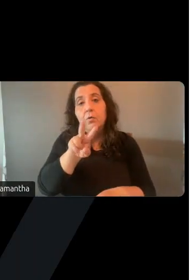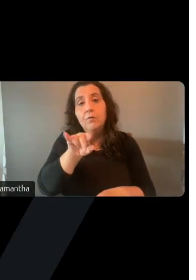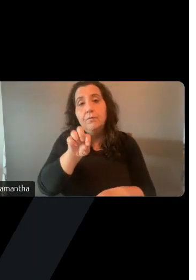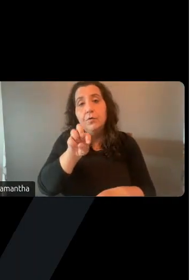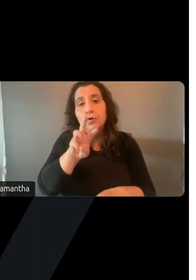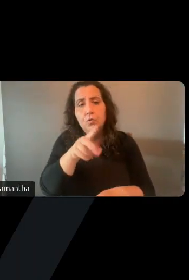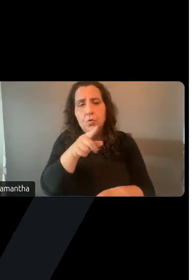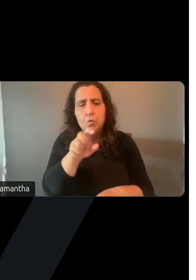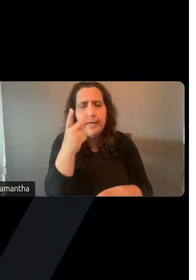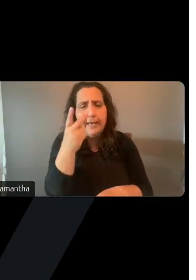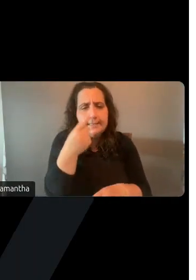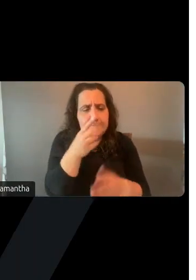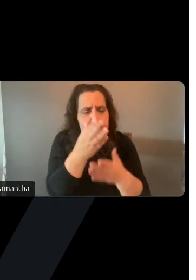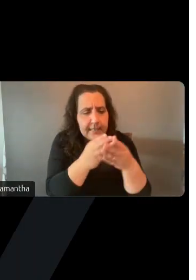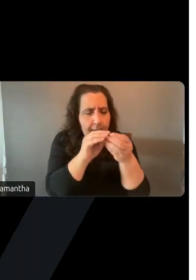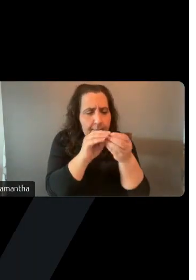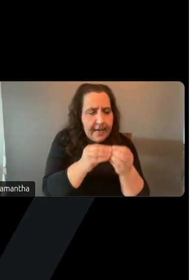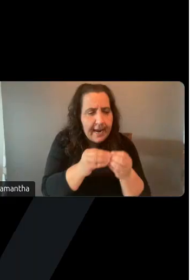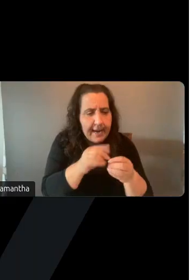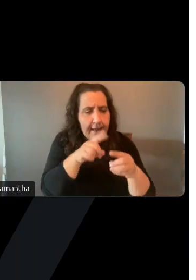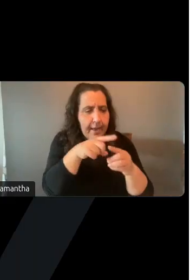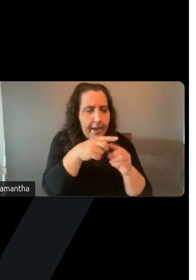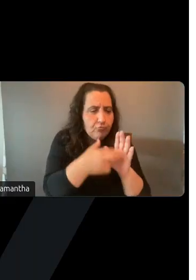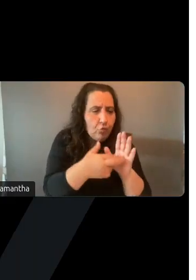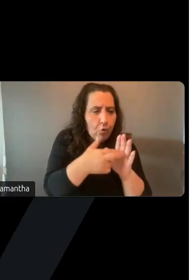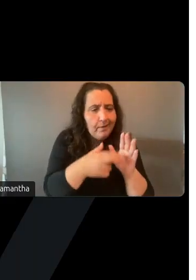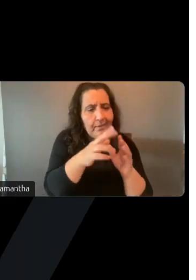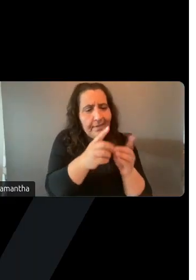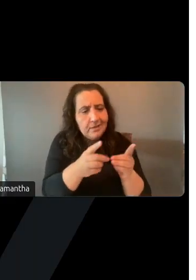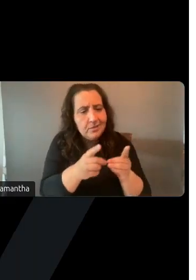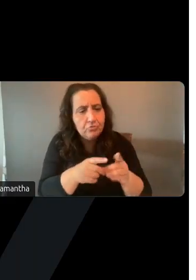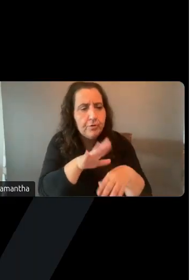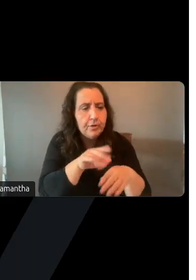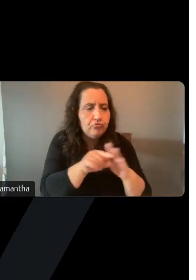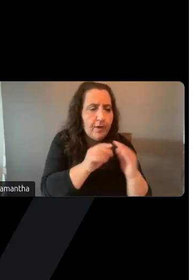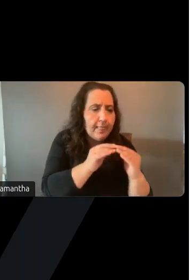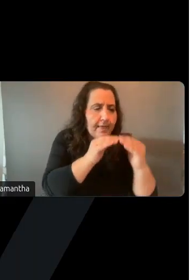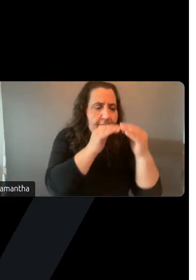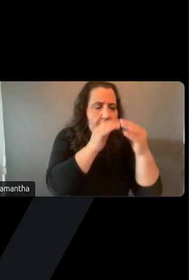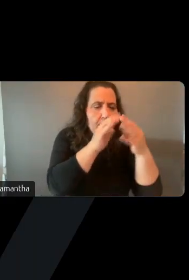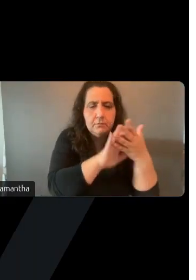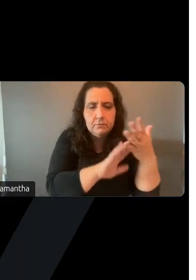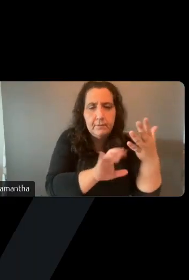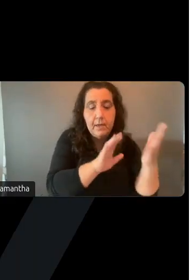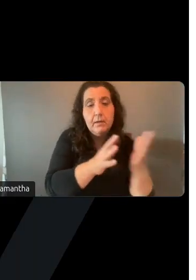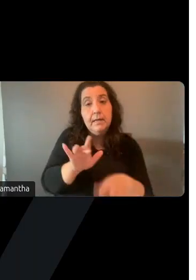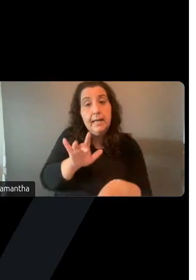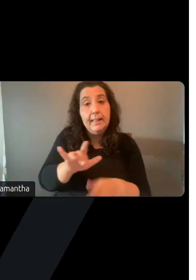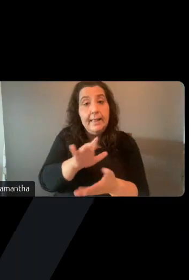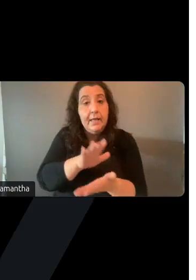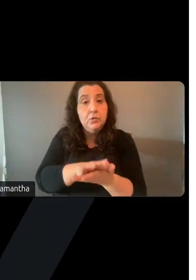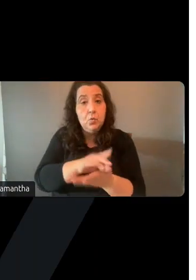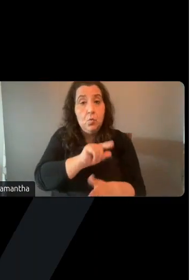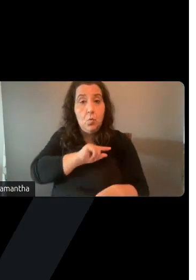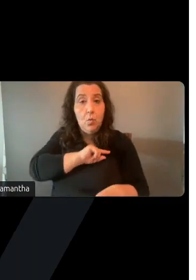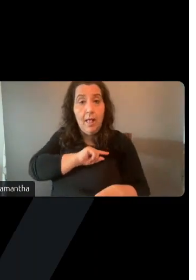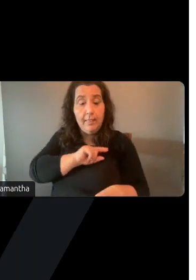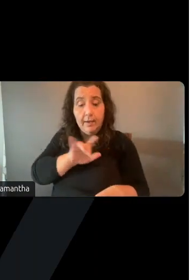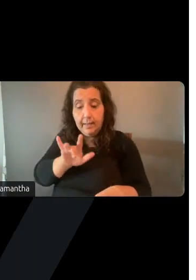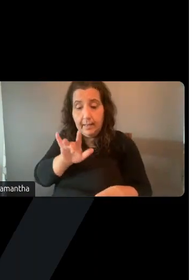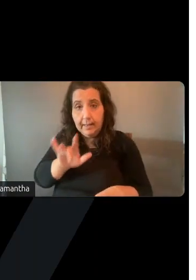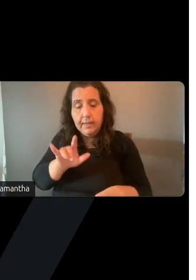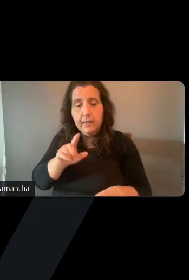grade levels, enrollment, district, and more. Click on School Quality for direct